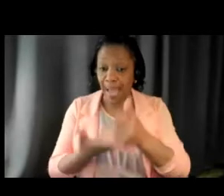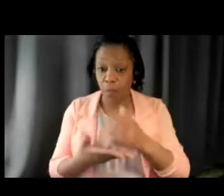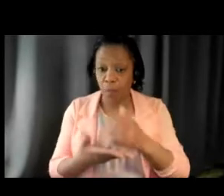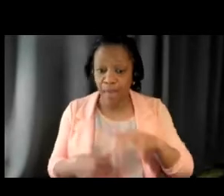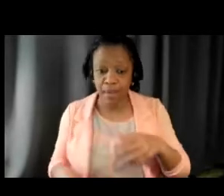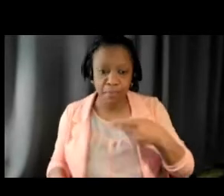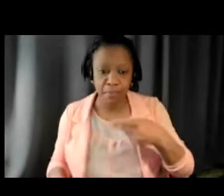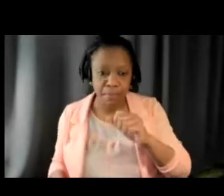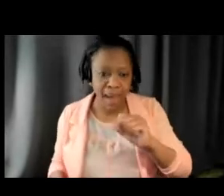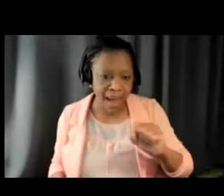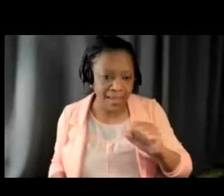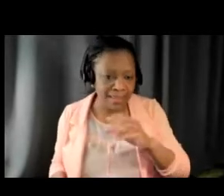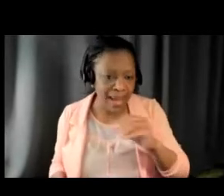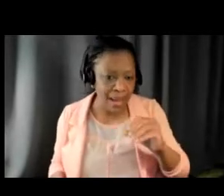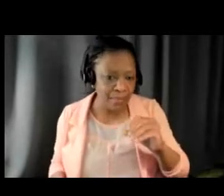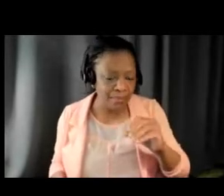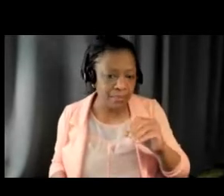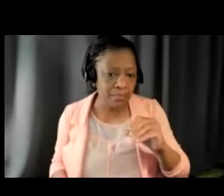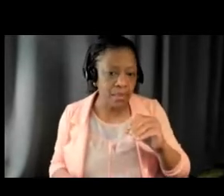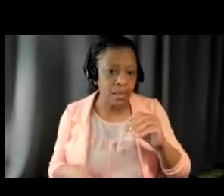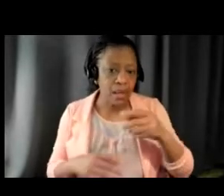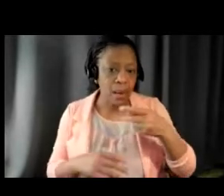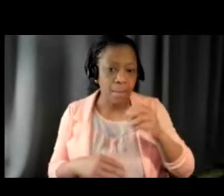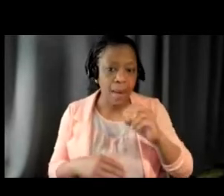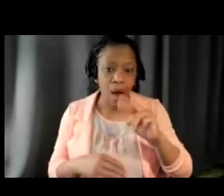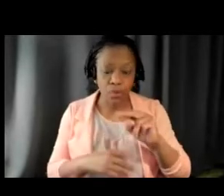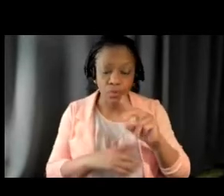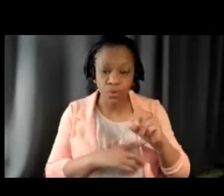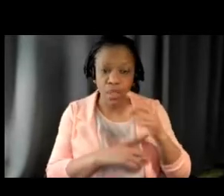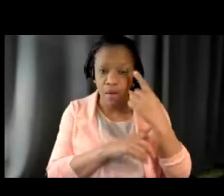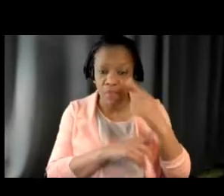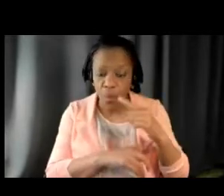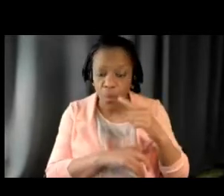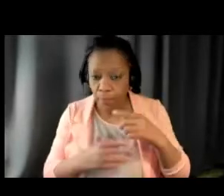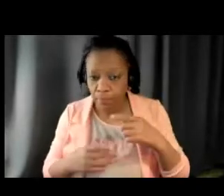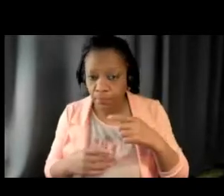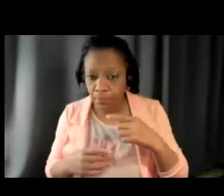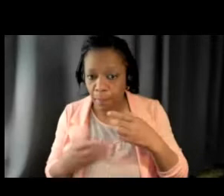communities for public safety ordinance in the city of Chicago, which is the